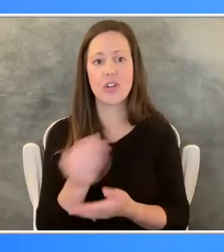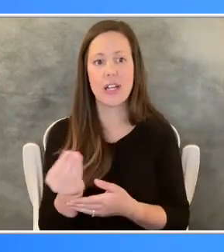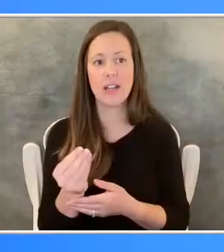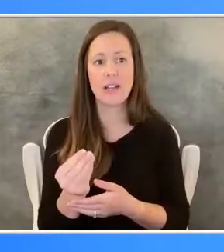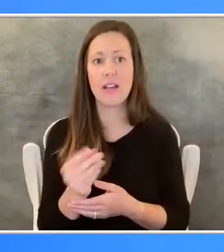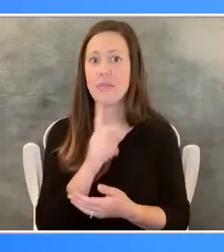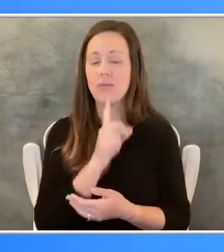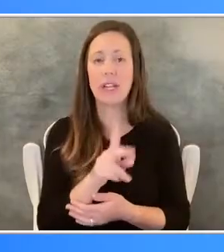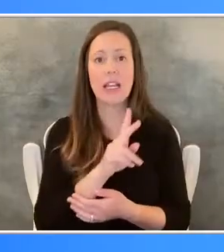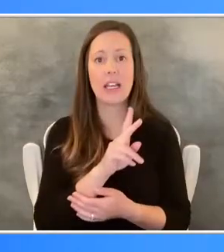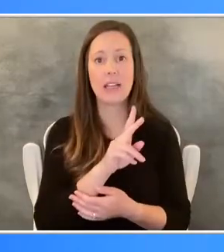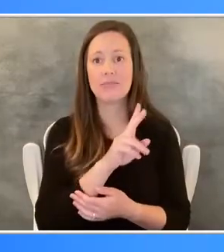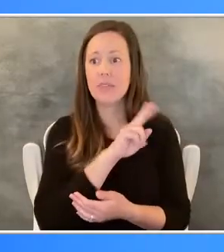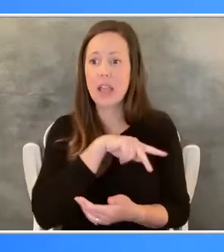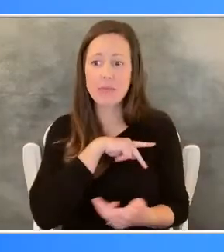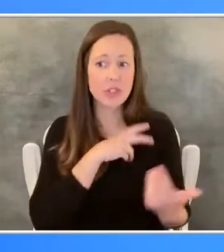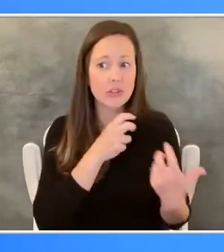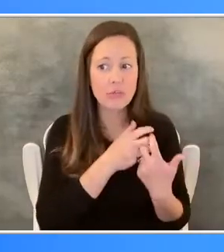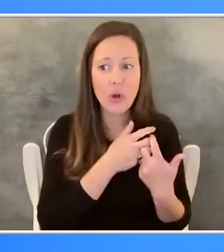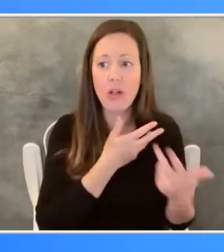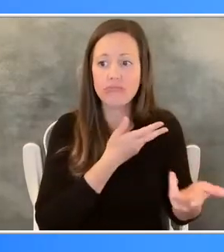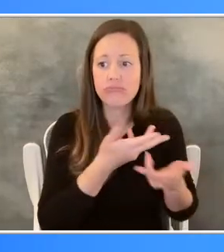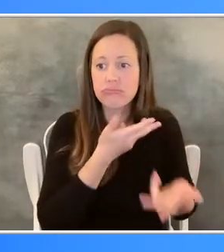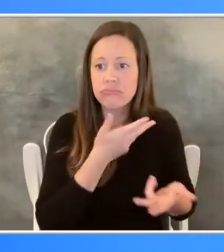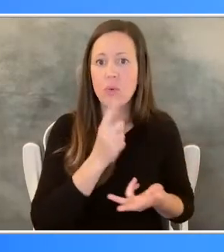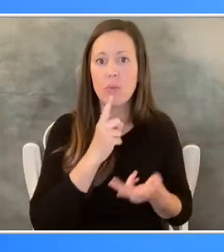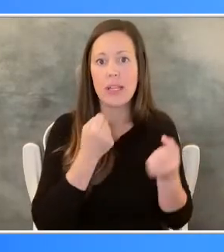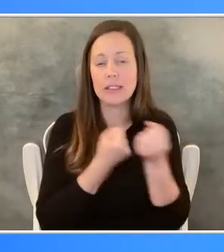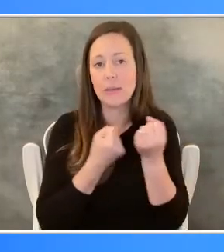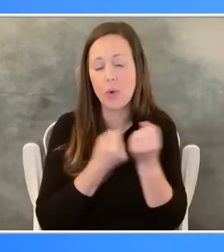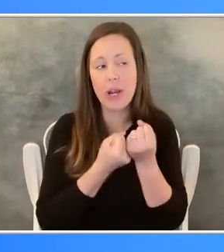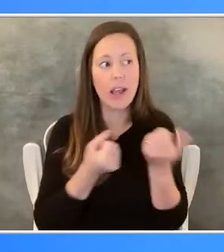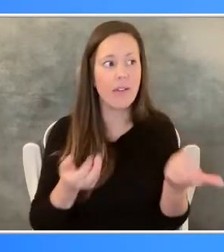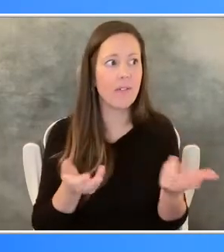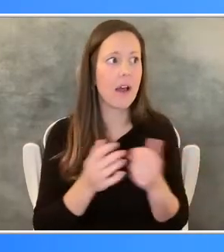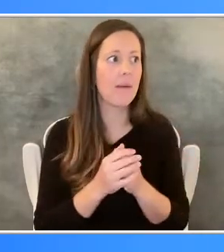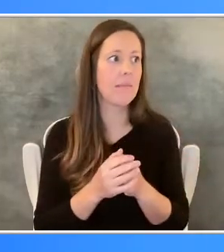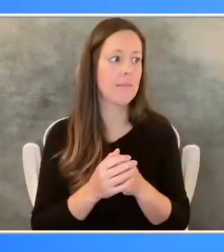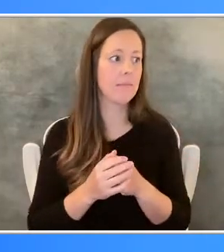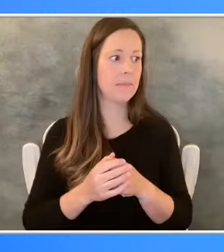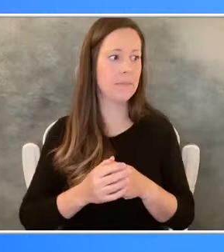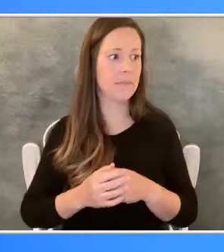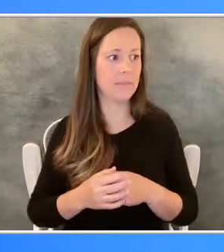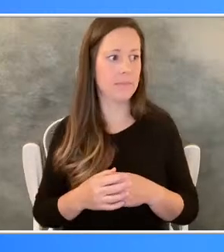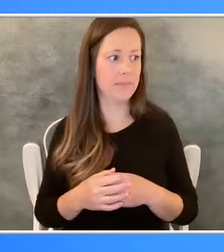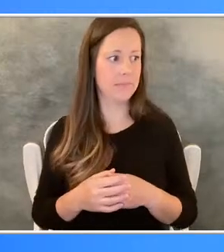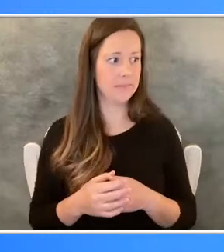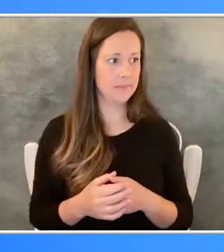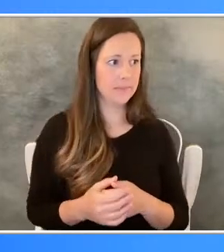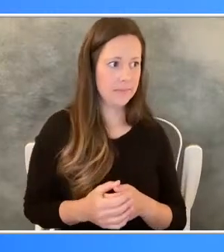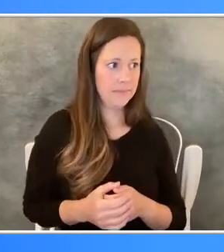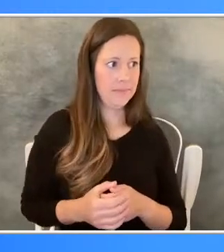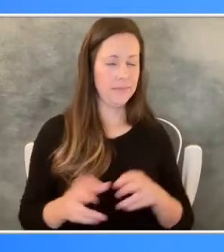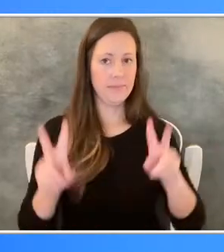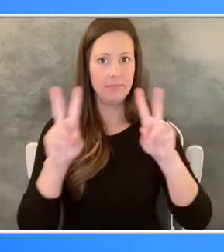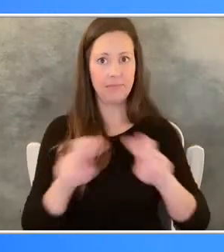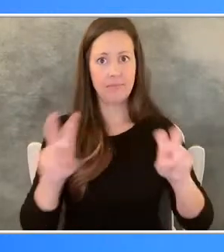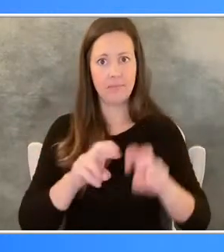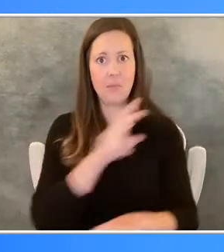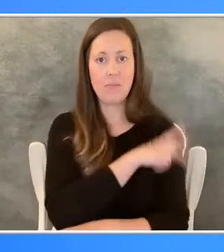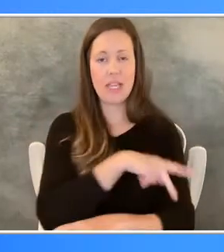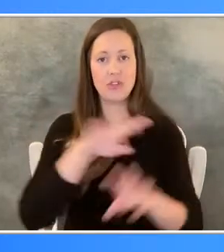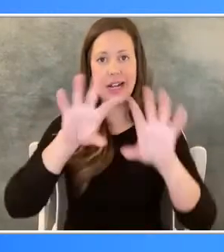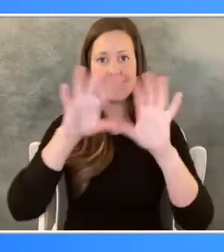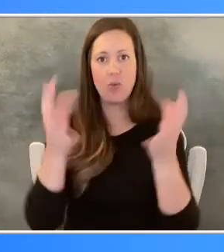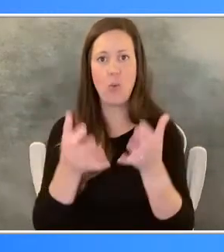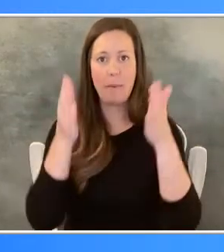personable, very, you know, supportive, and looking at the patient as a whole person and not just the disease, which I